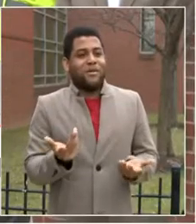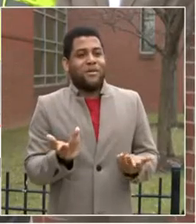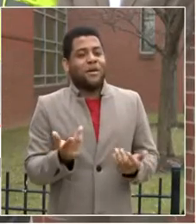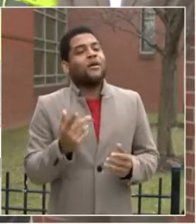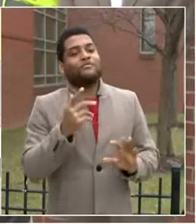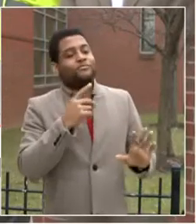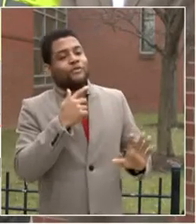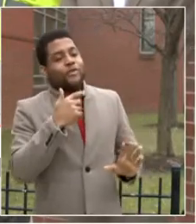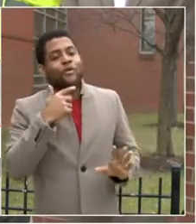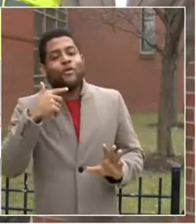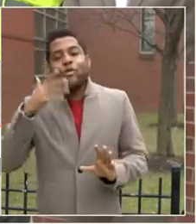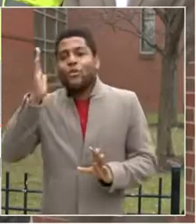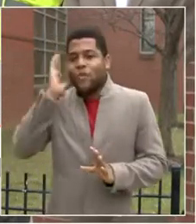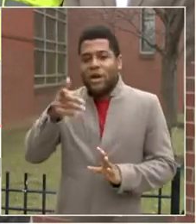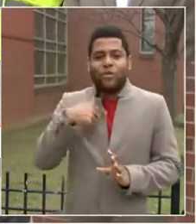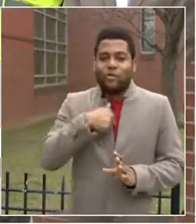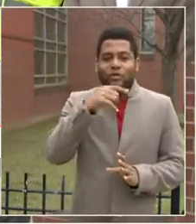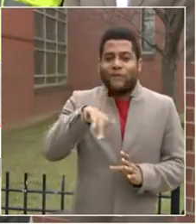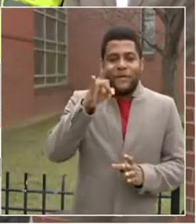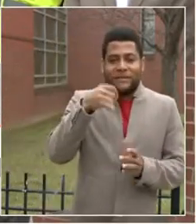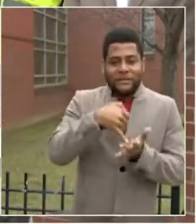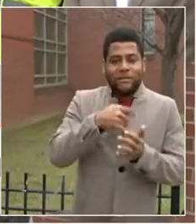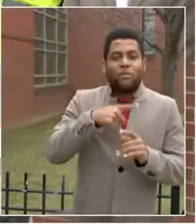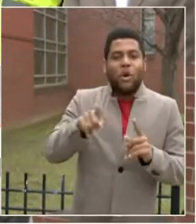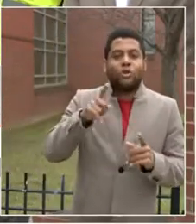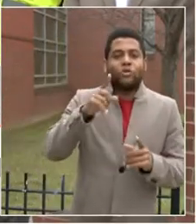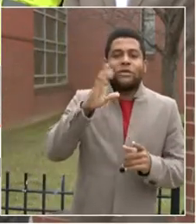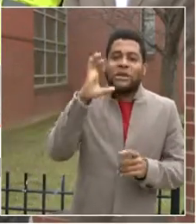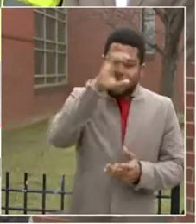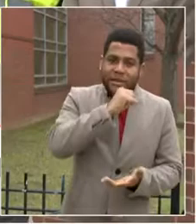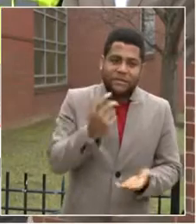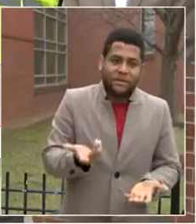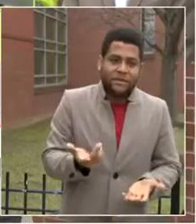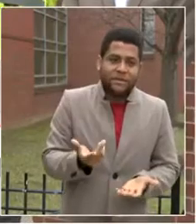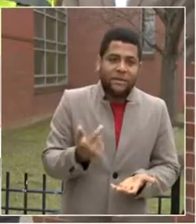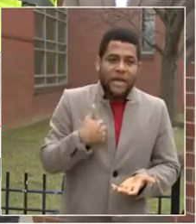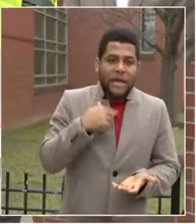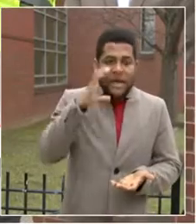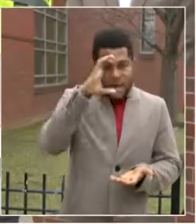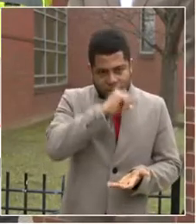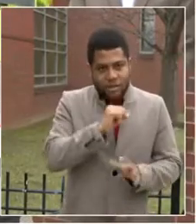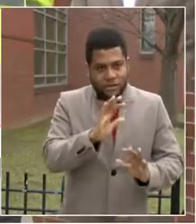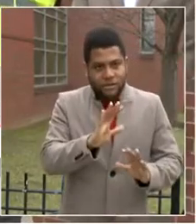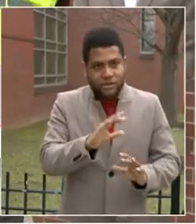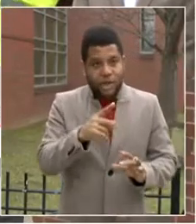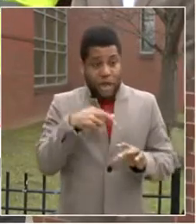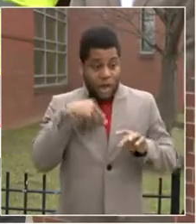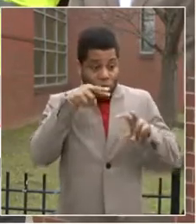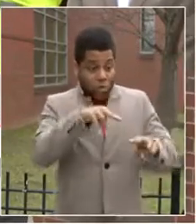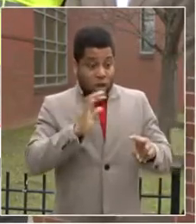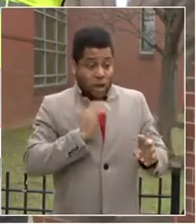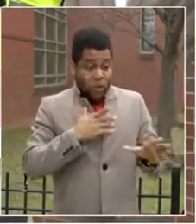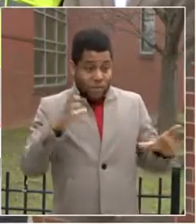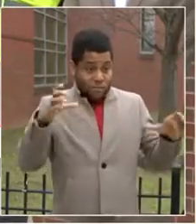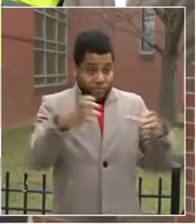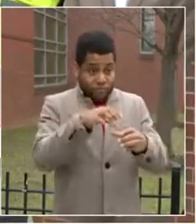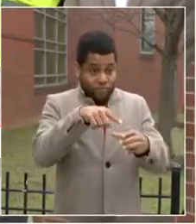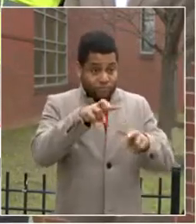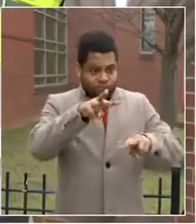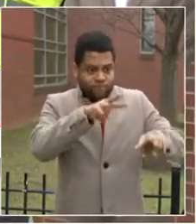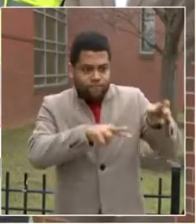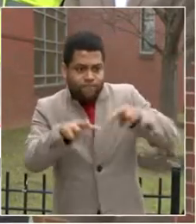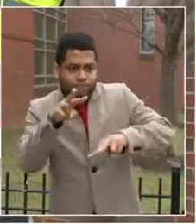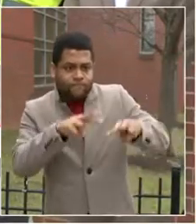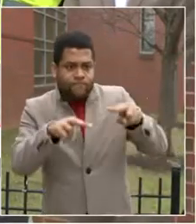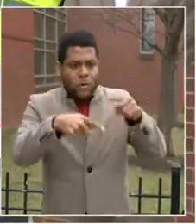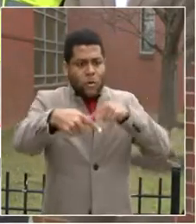out. It's an estimate. And we estimate, looking at our force, and we can go out years and we can go back